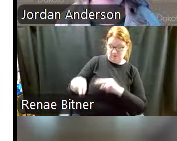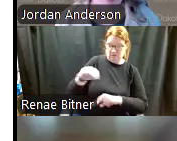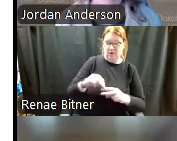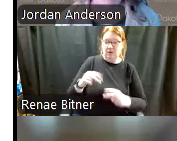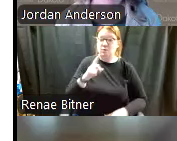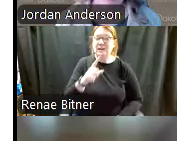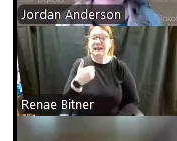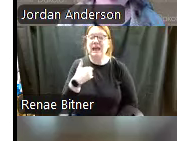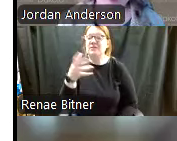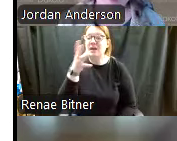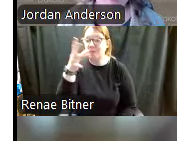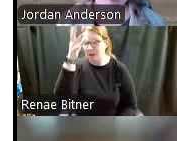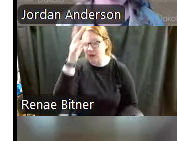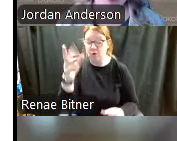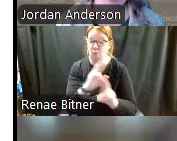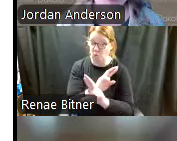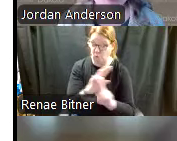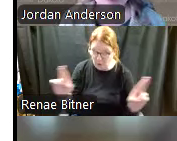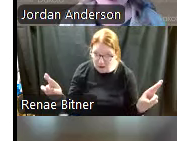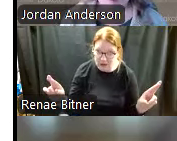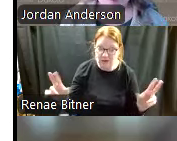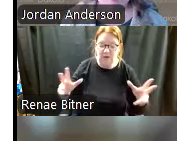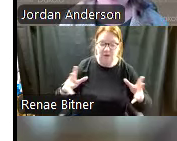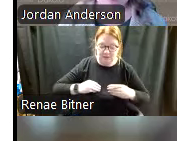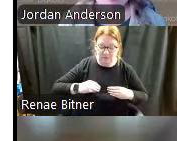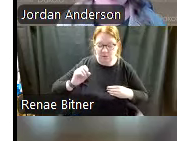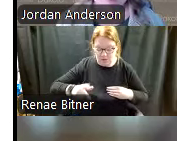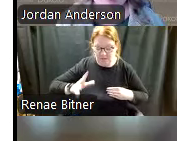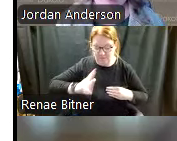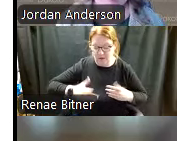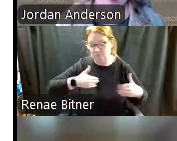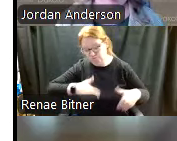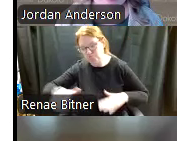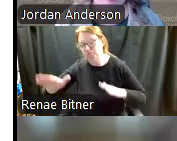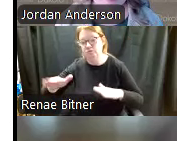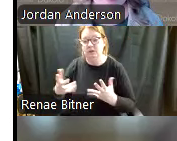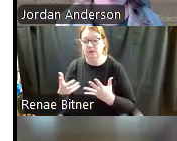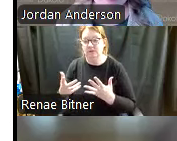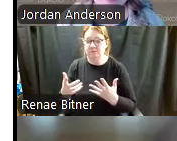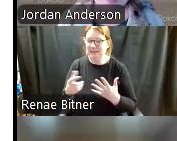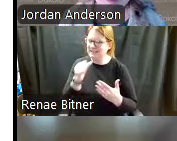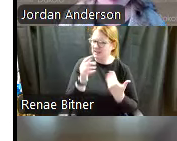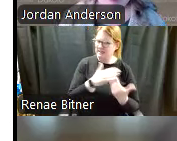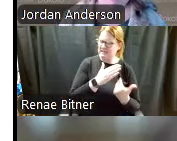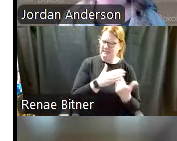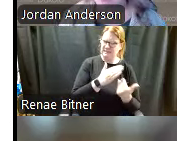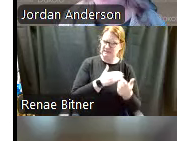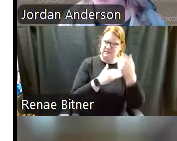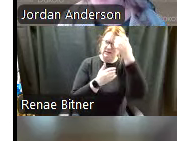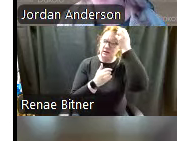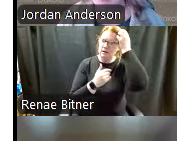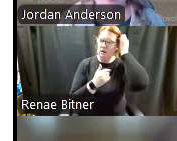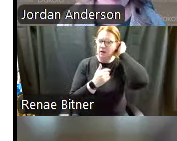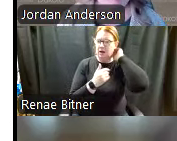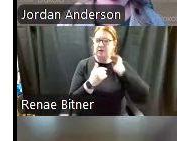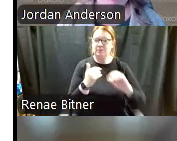and comfortable to have their child be referred to those services. it's not an easy thing, you know,